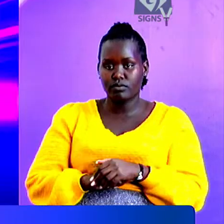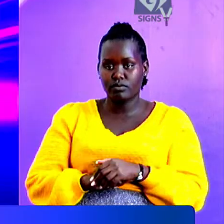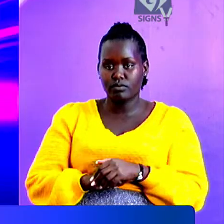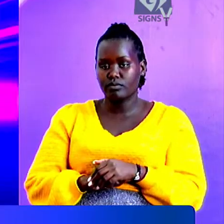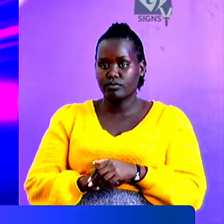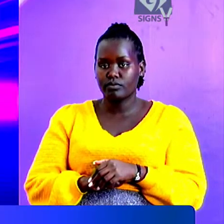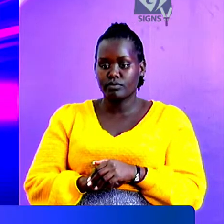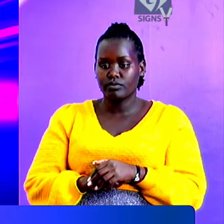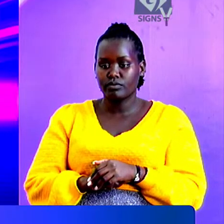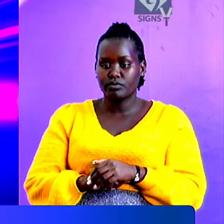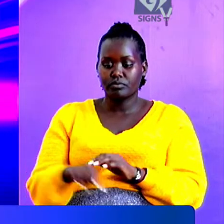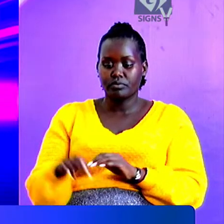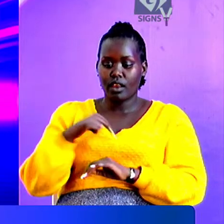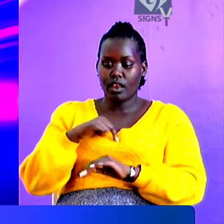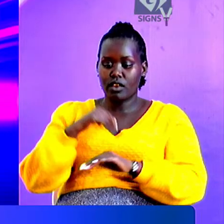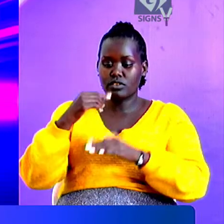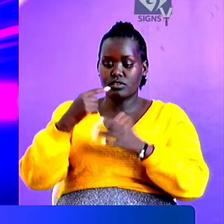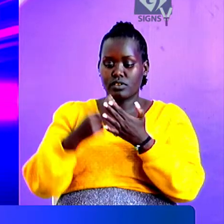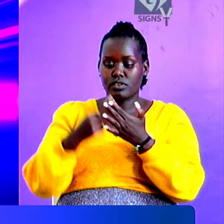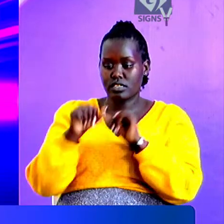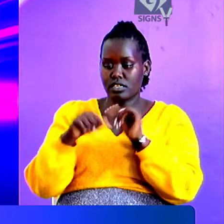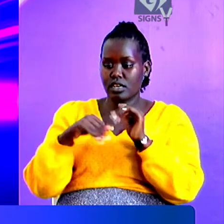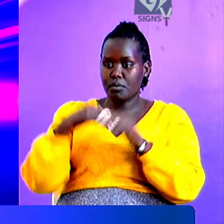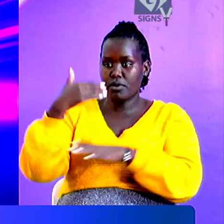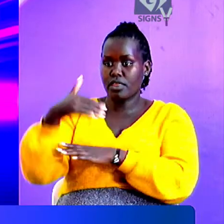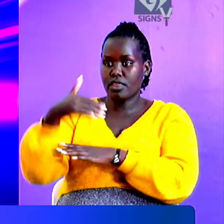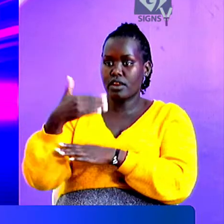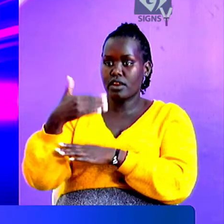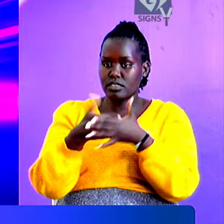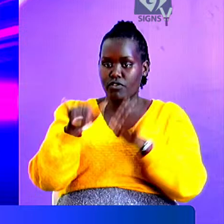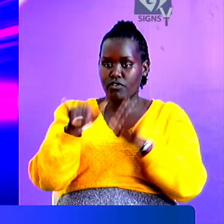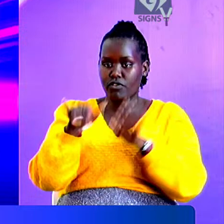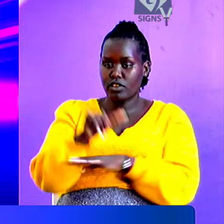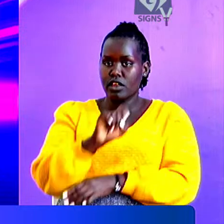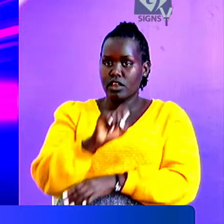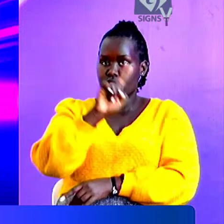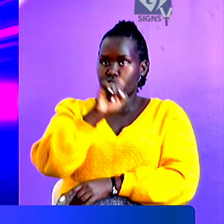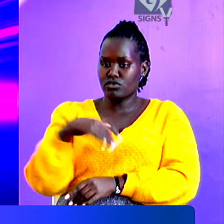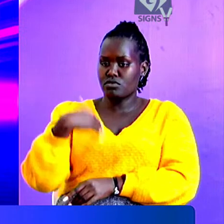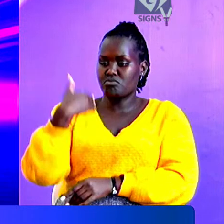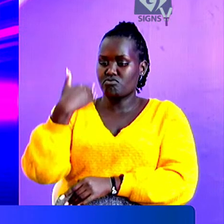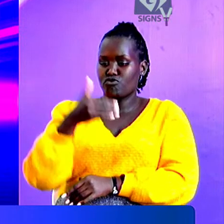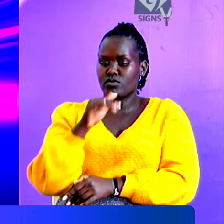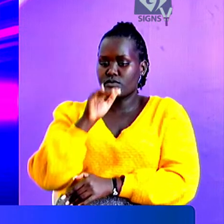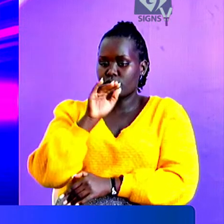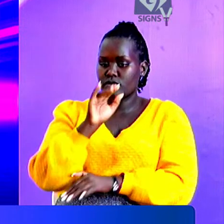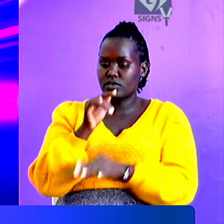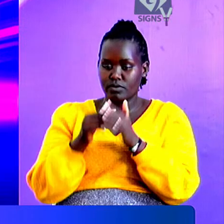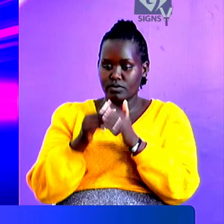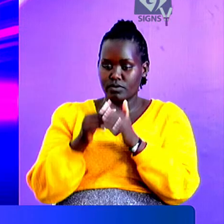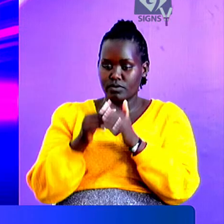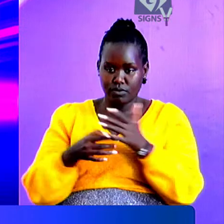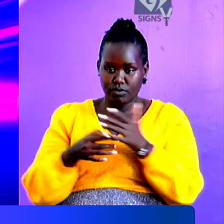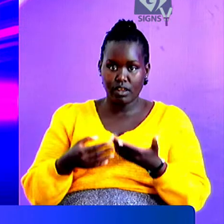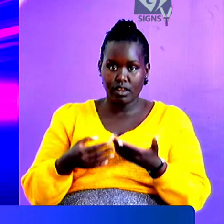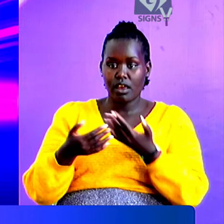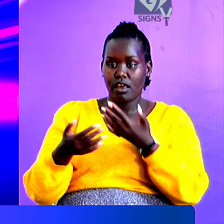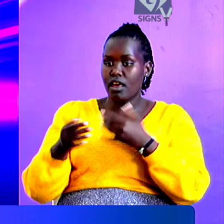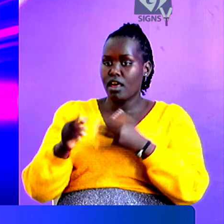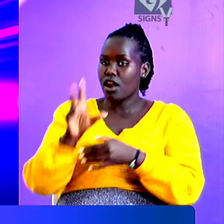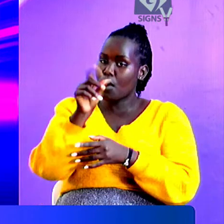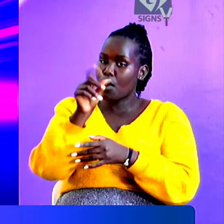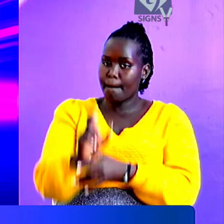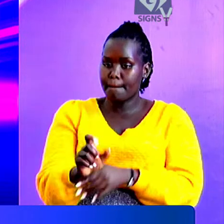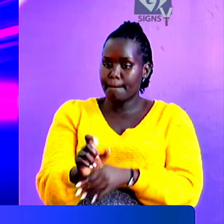We're going to be looking at the dailies, but before we go to the dailies, this is a question that I've always been asking, and seemingly nobody has been able to